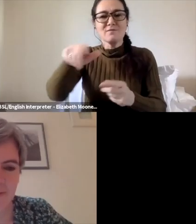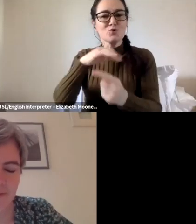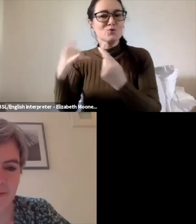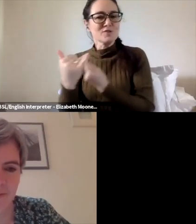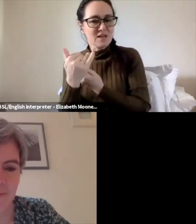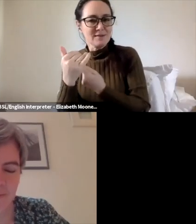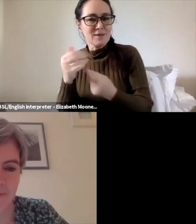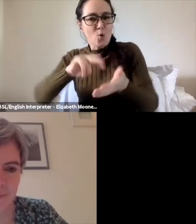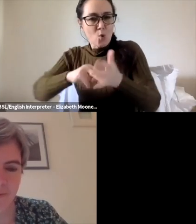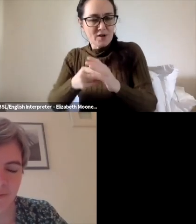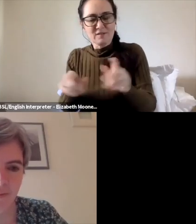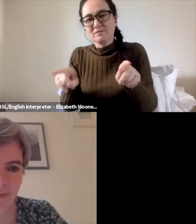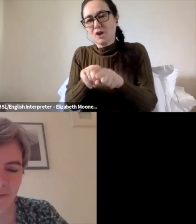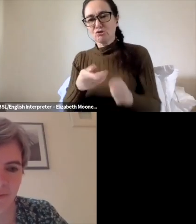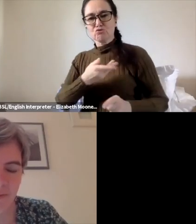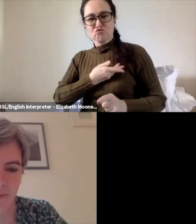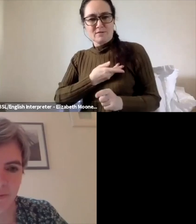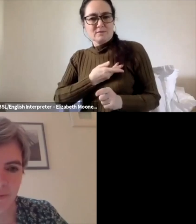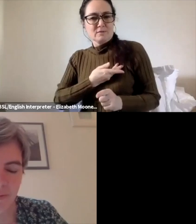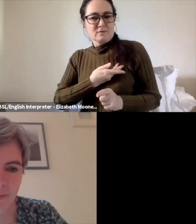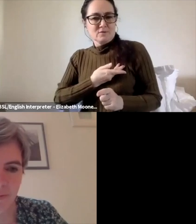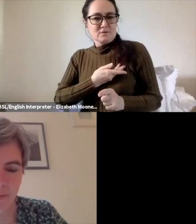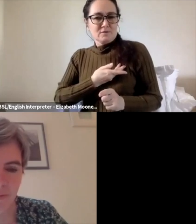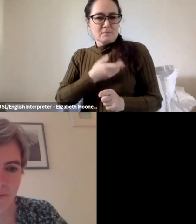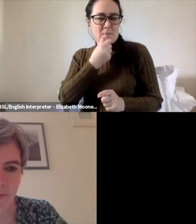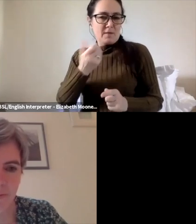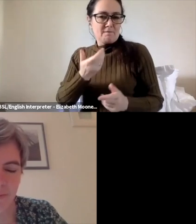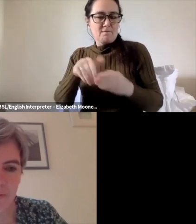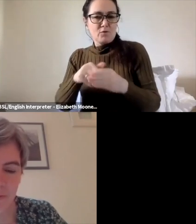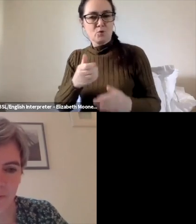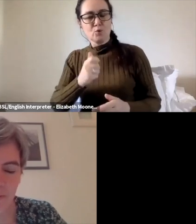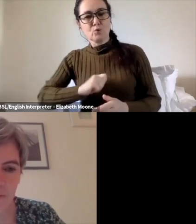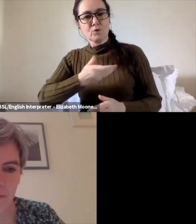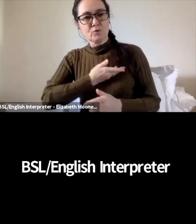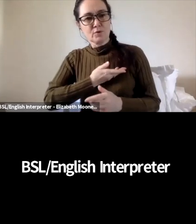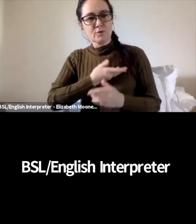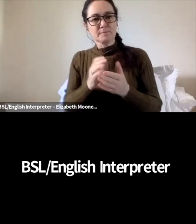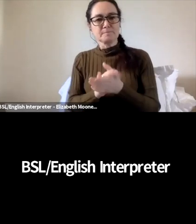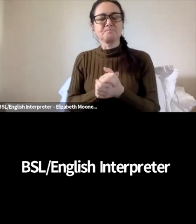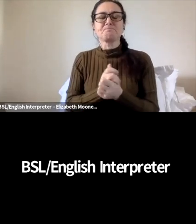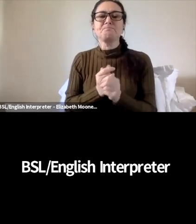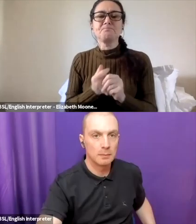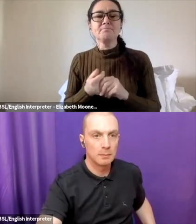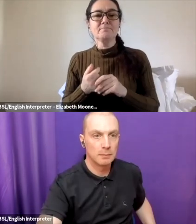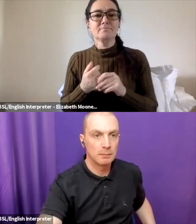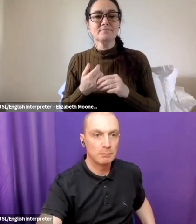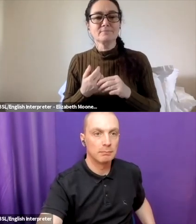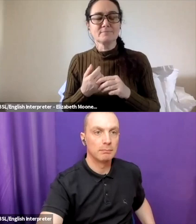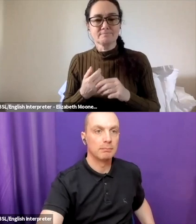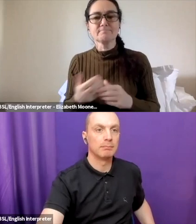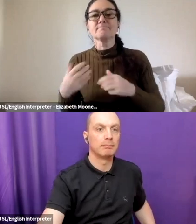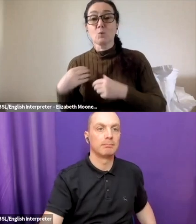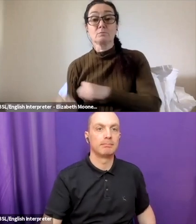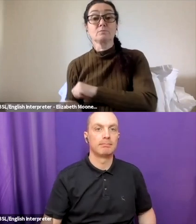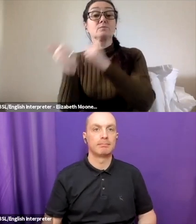holders within this conversation and discussion. And this is an area that people who are participating today have rightly pointed out. Actually, how can we do this?